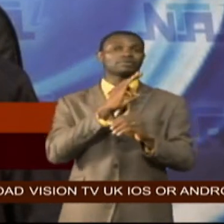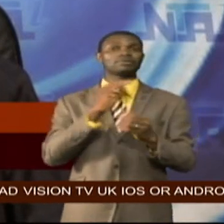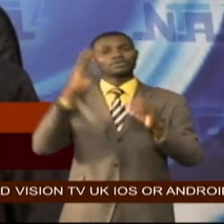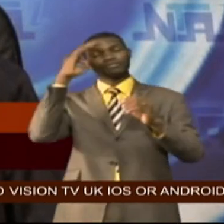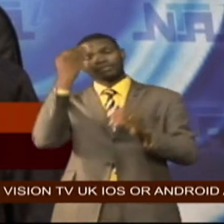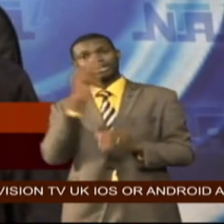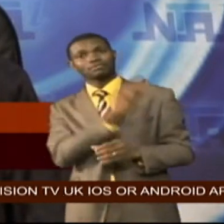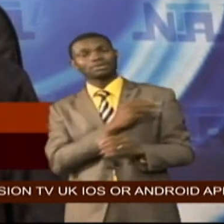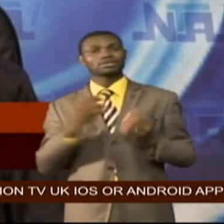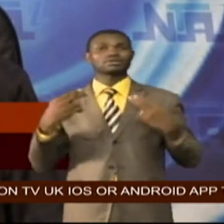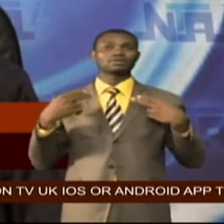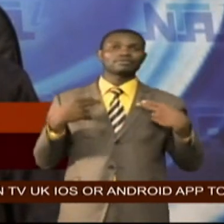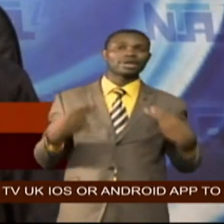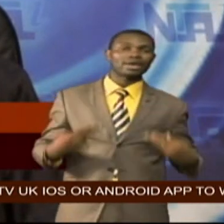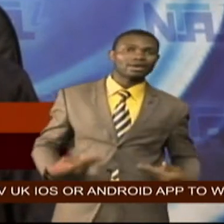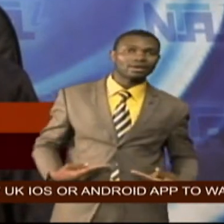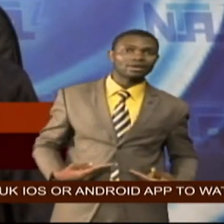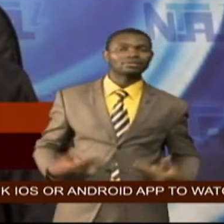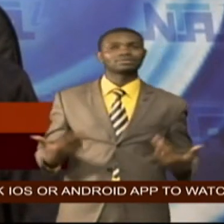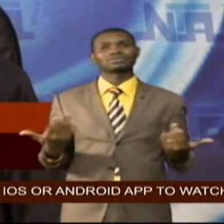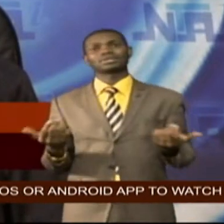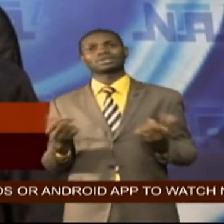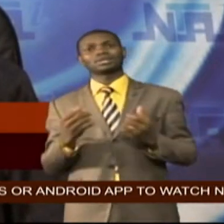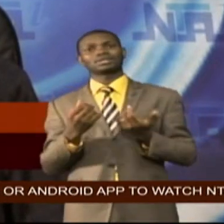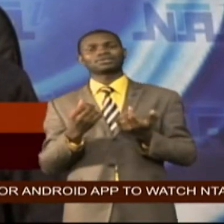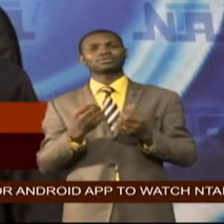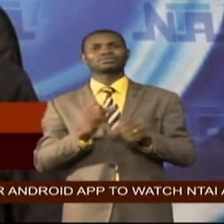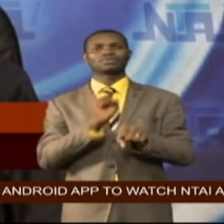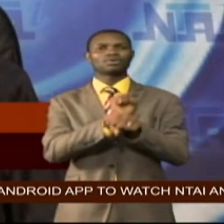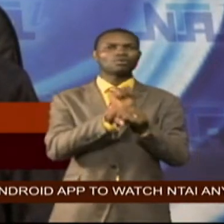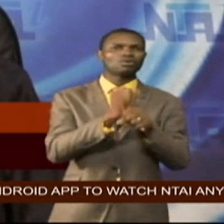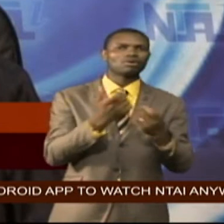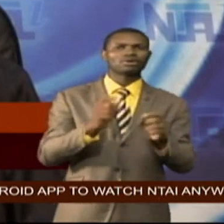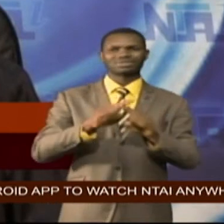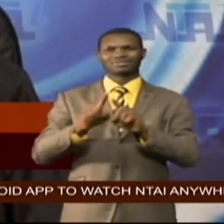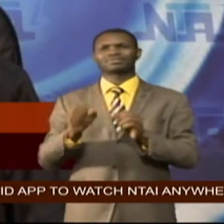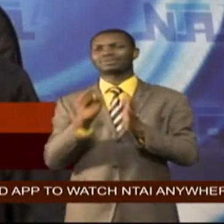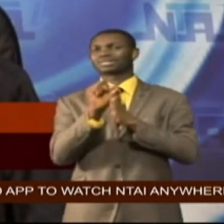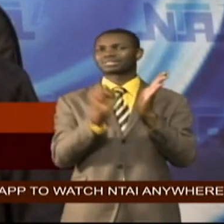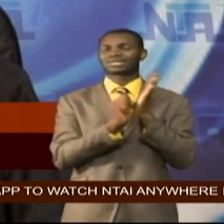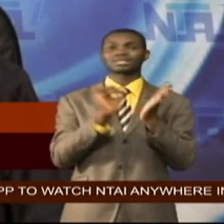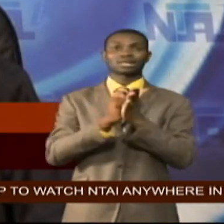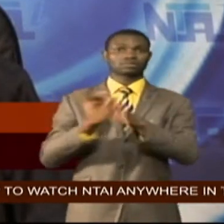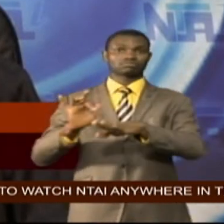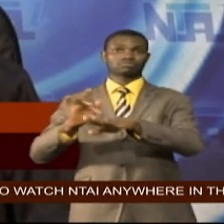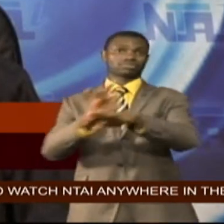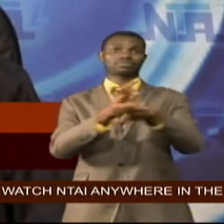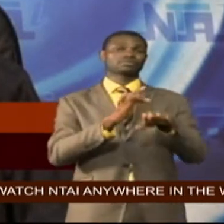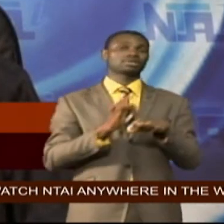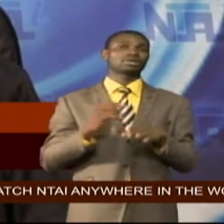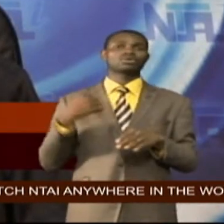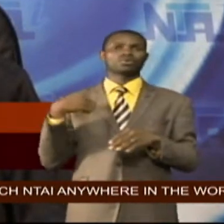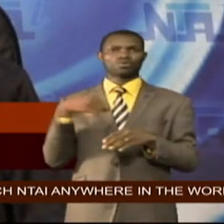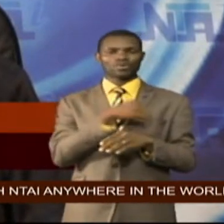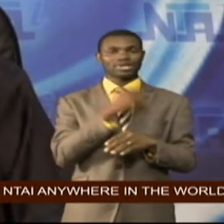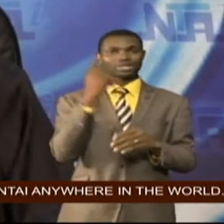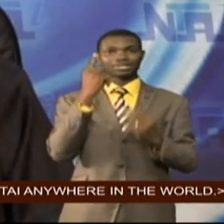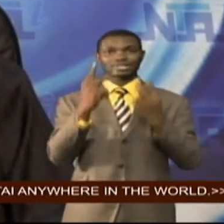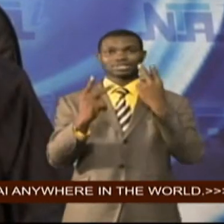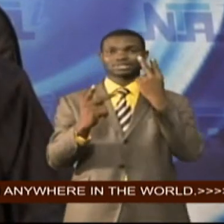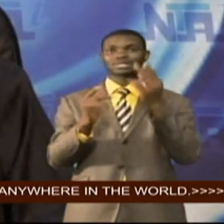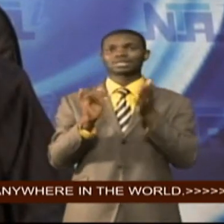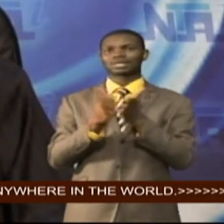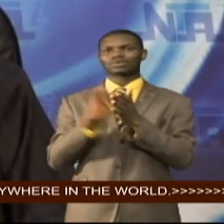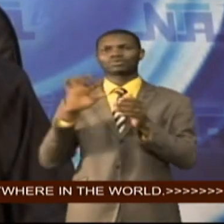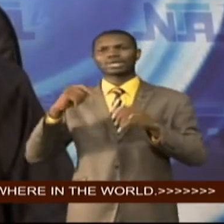Industries, and the stakeholders, states that are affected, to see that we are putting in